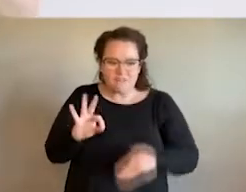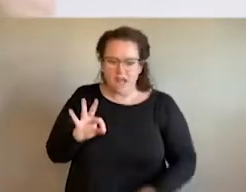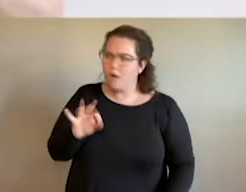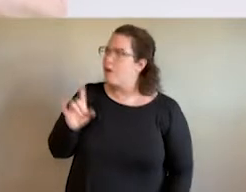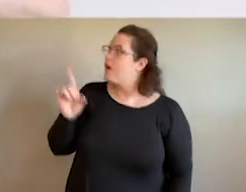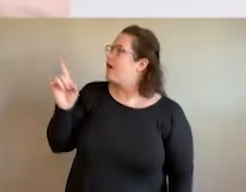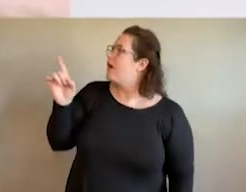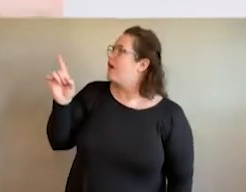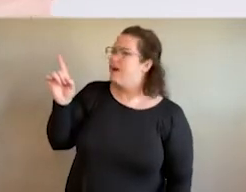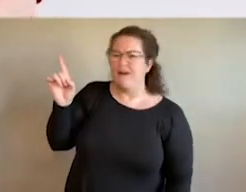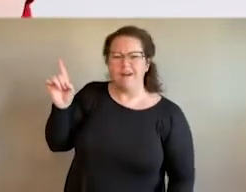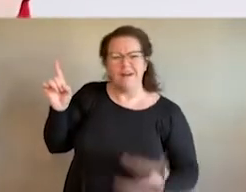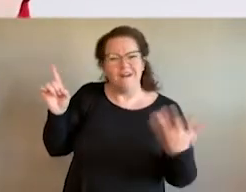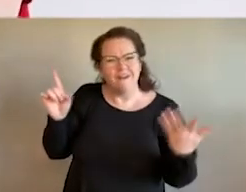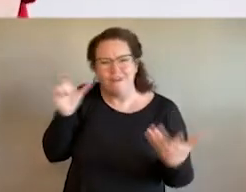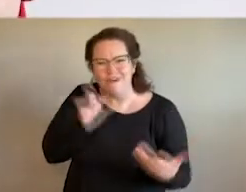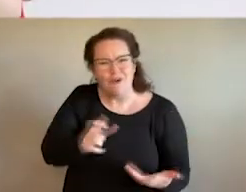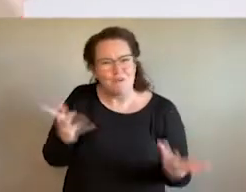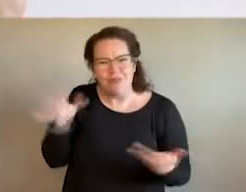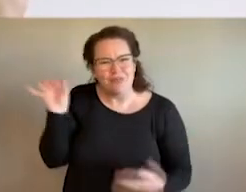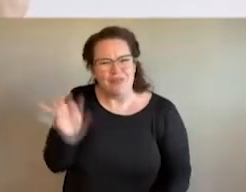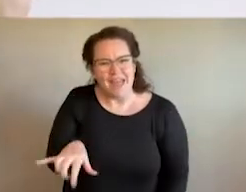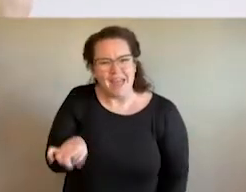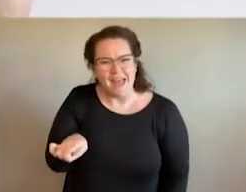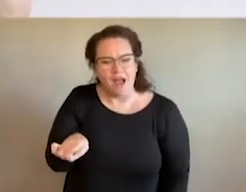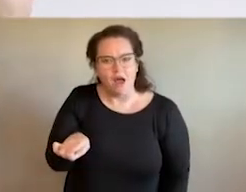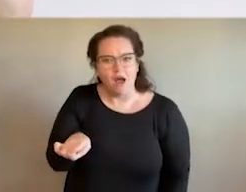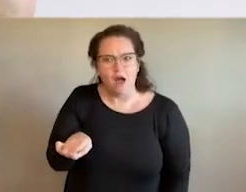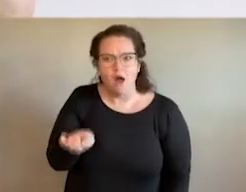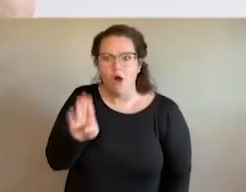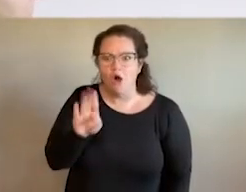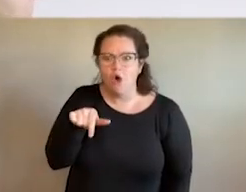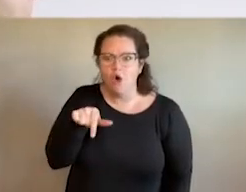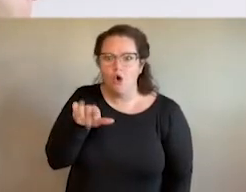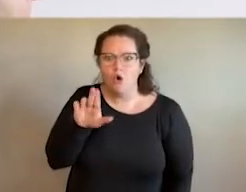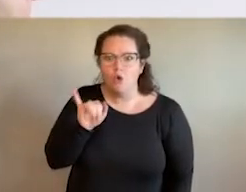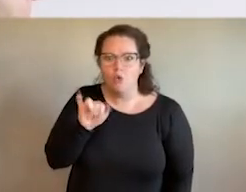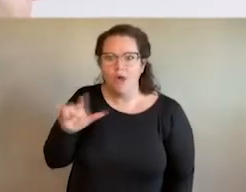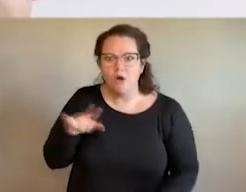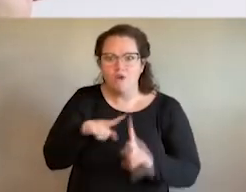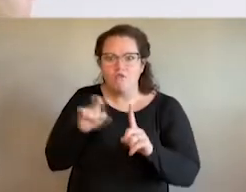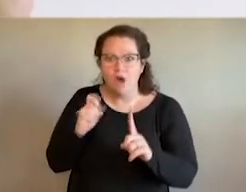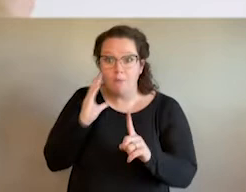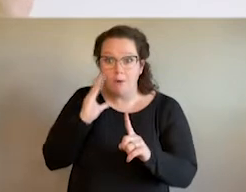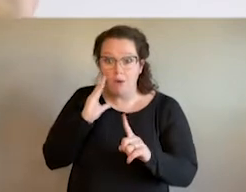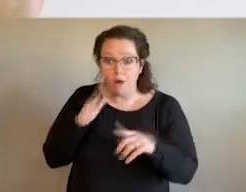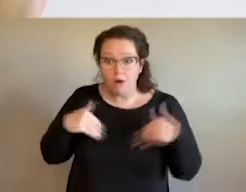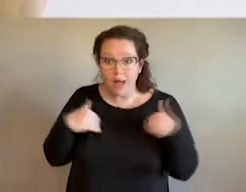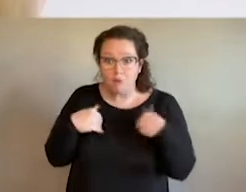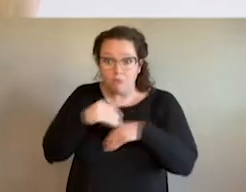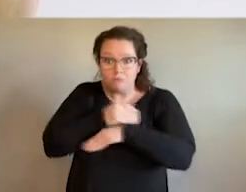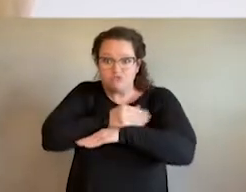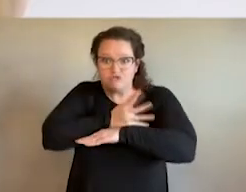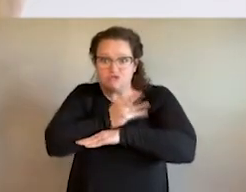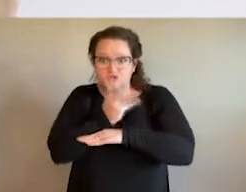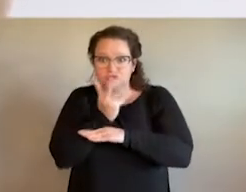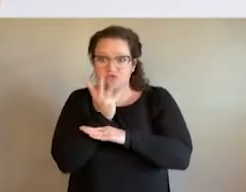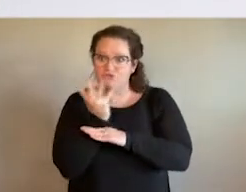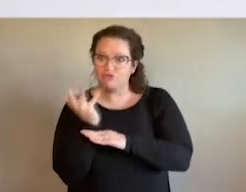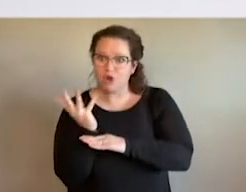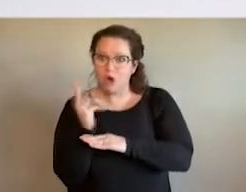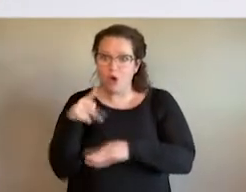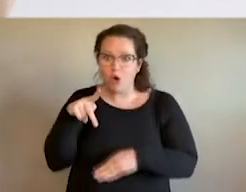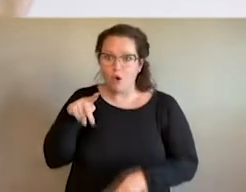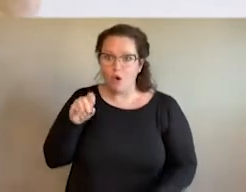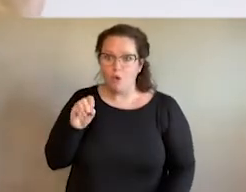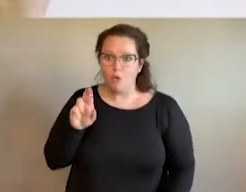And I'm like, Bobby Joe, what is this? They are quills from a porcupine. A real